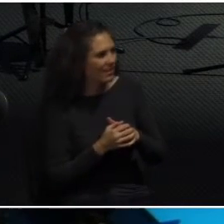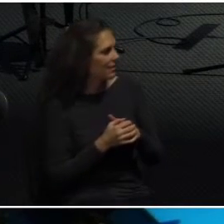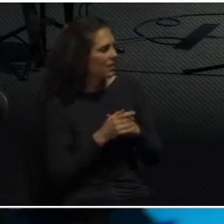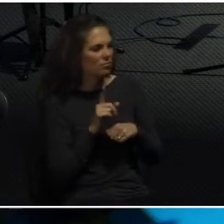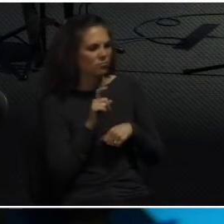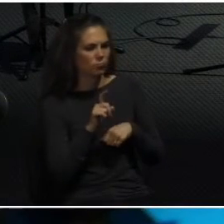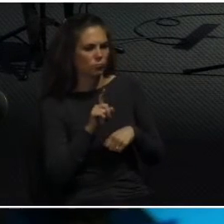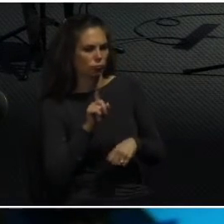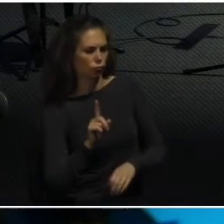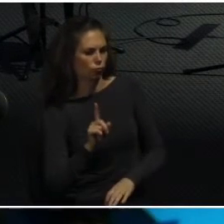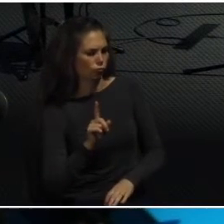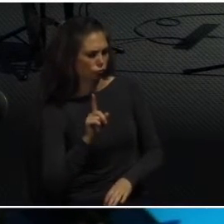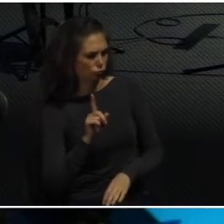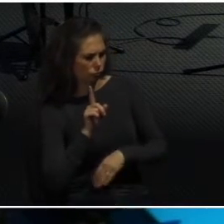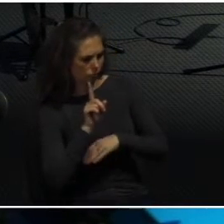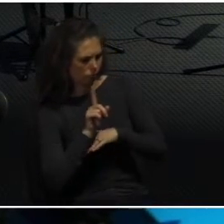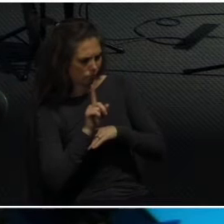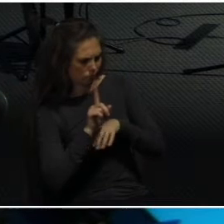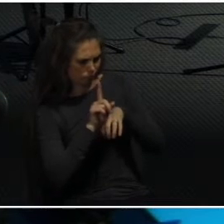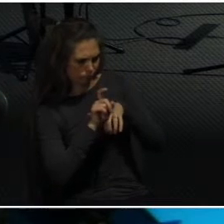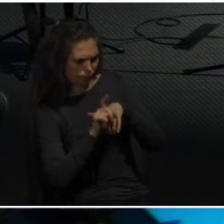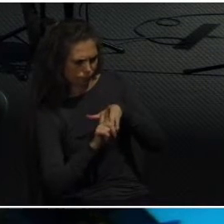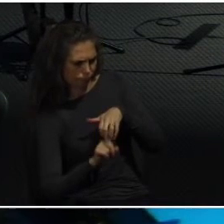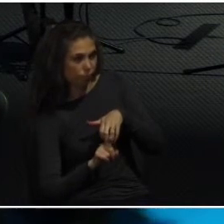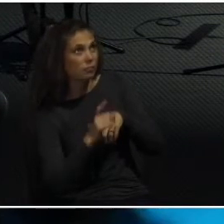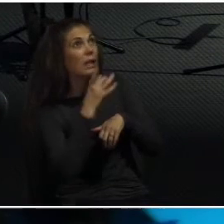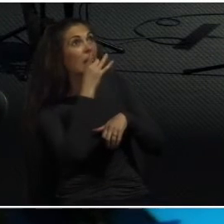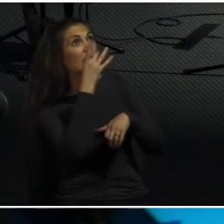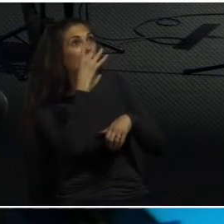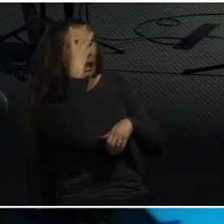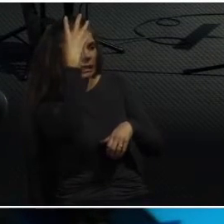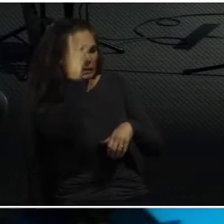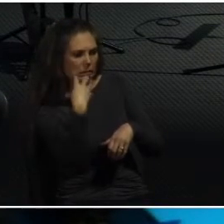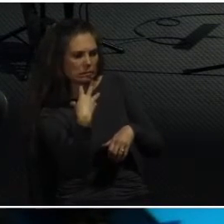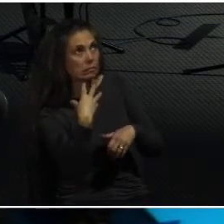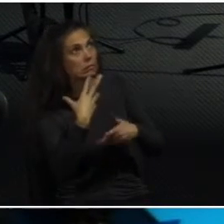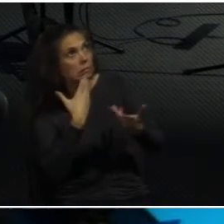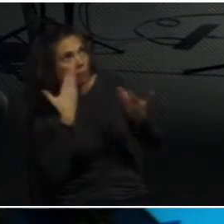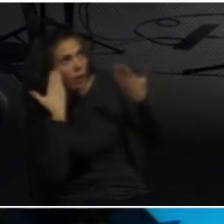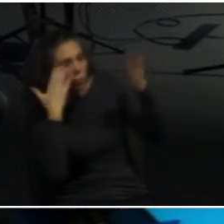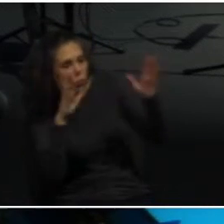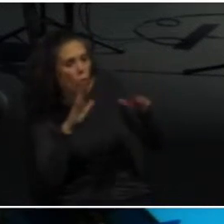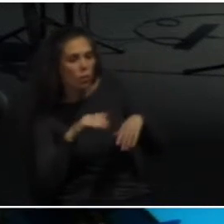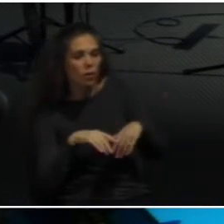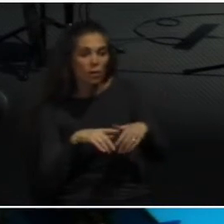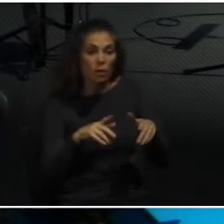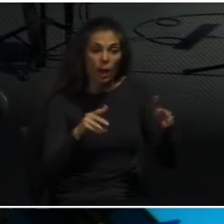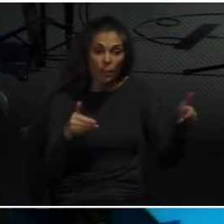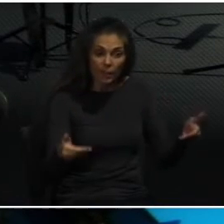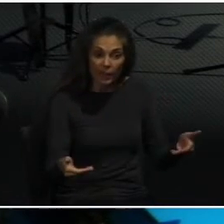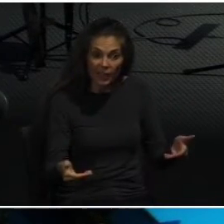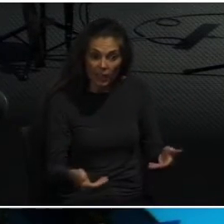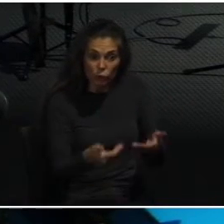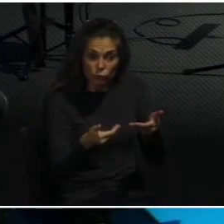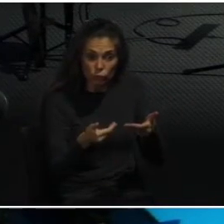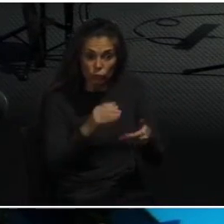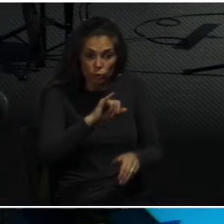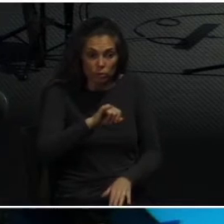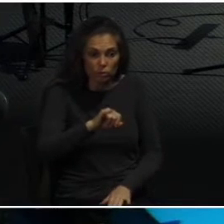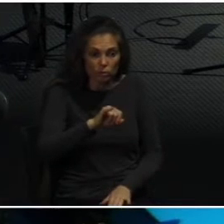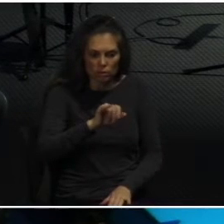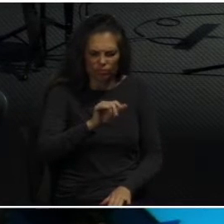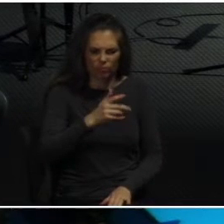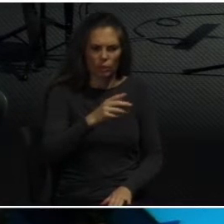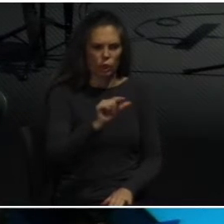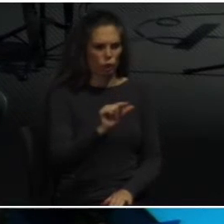here. And I don't know if the lights can follow me, but I want to introduce you to, if you don't know, Gerald. This is Gerald